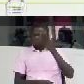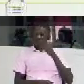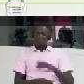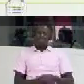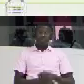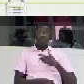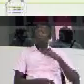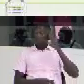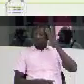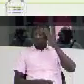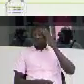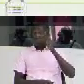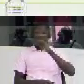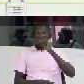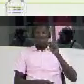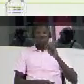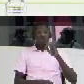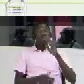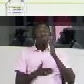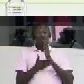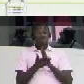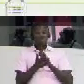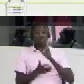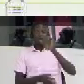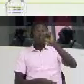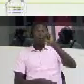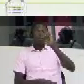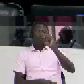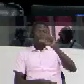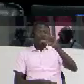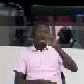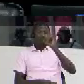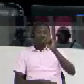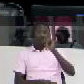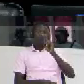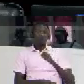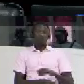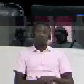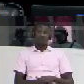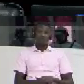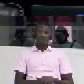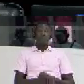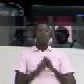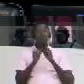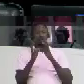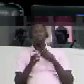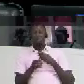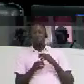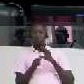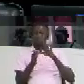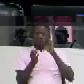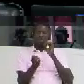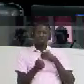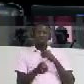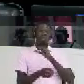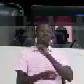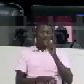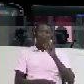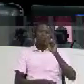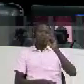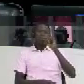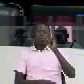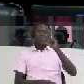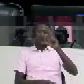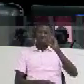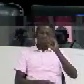Boja. All right, we'll take that. His name is Solo, but you're just not too sure about the surname. Yeah. waaw dinañ ko jëlee daal ne Solo